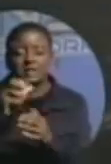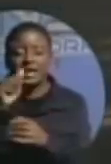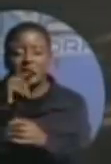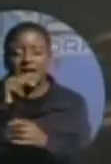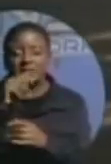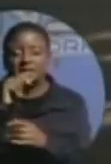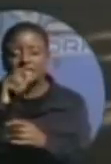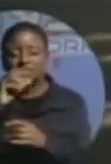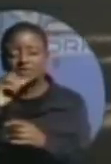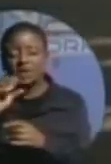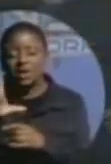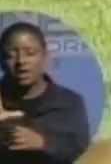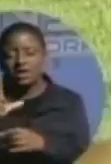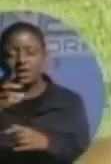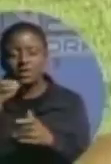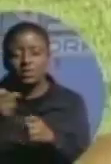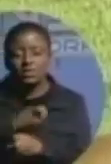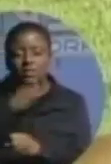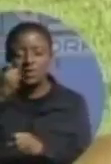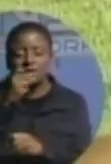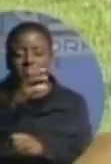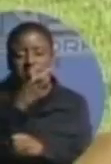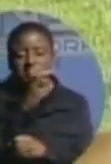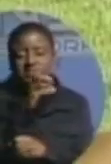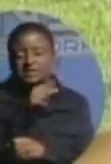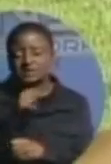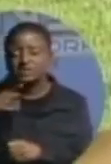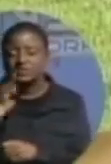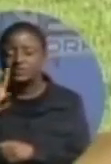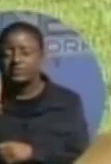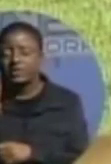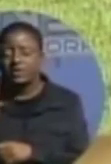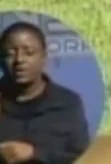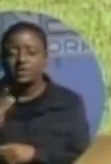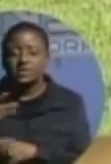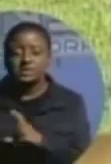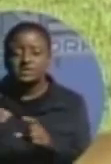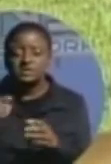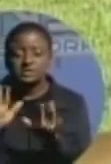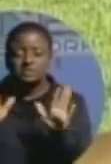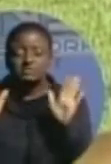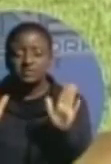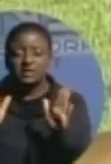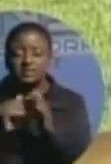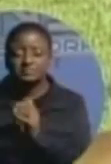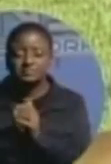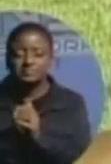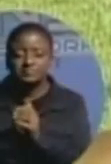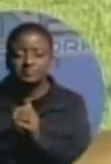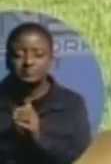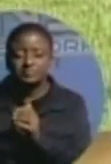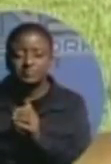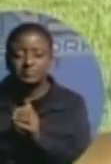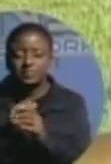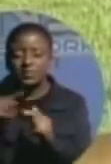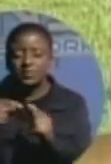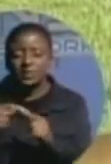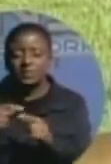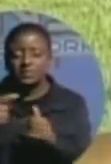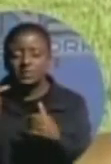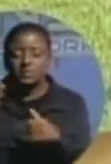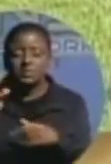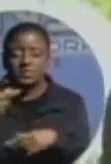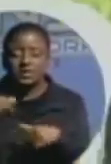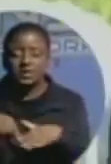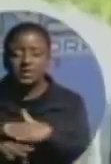fashion, 16-4. Played great. Just first, just playing what, then when they go in the second inning, just playing